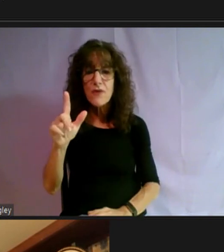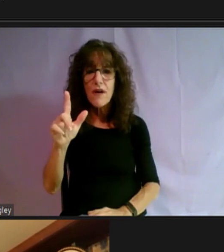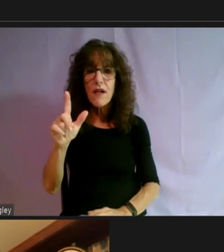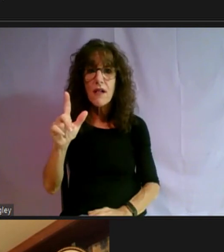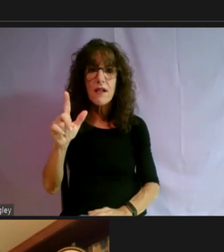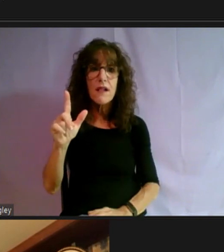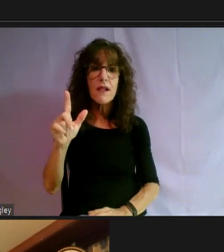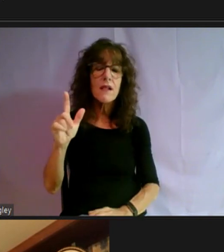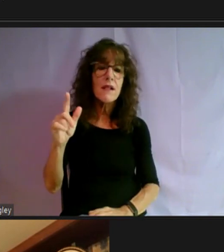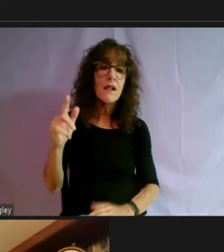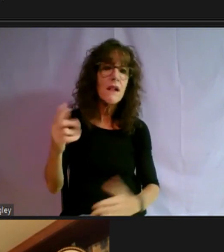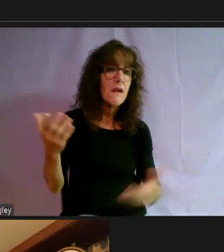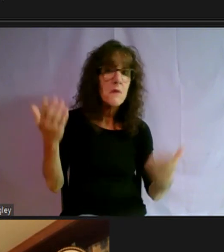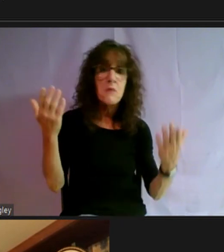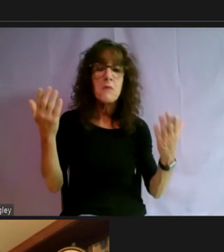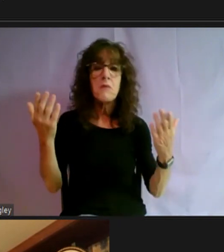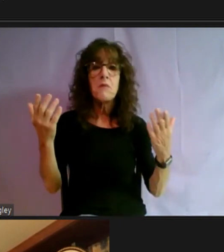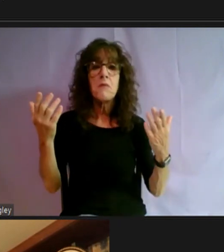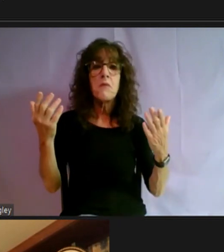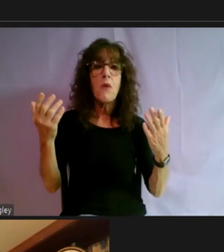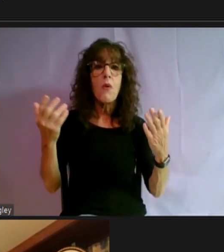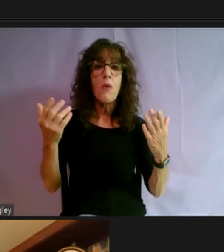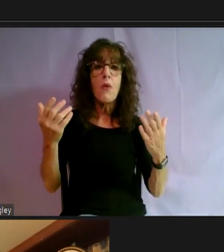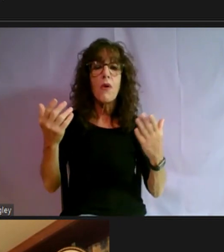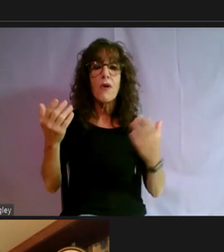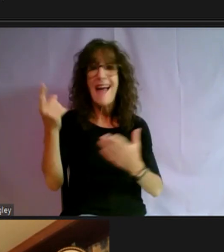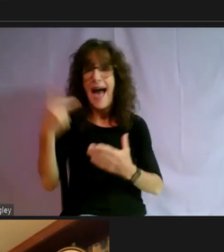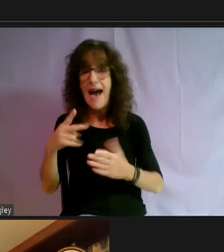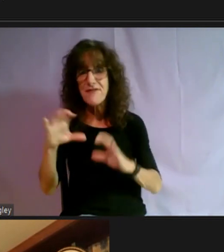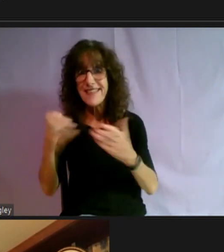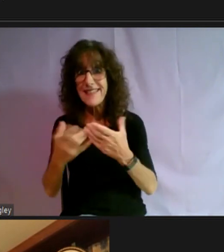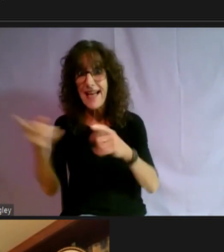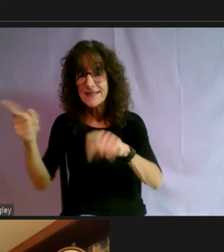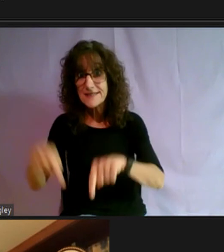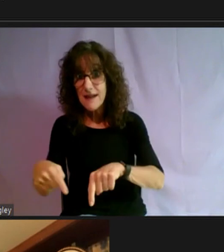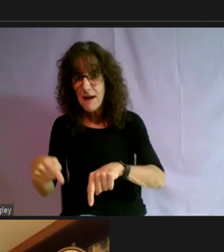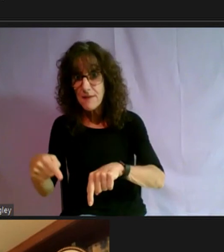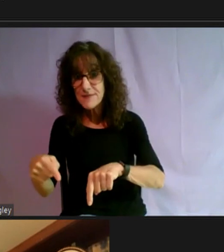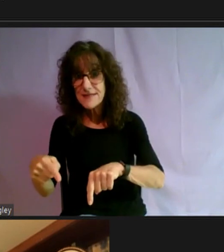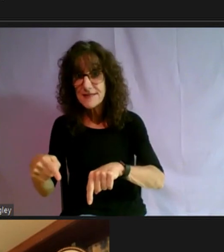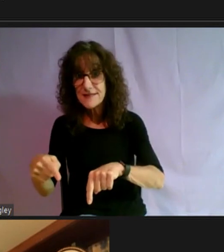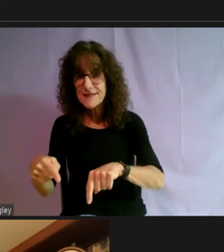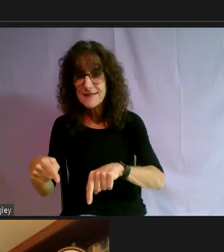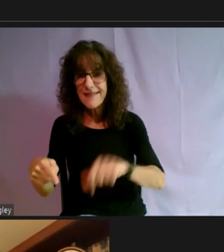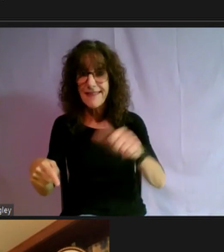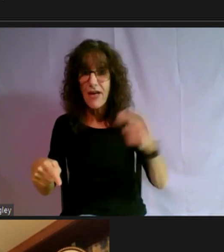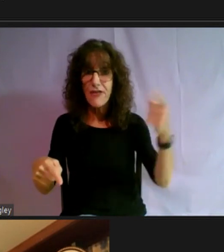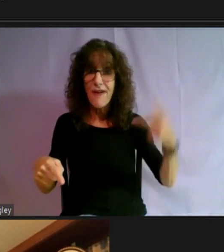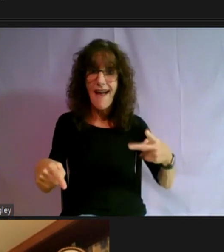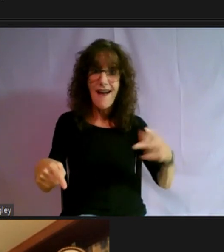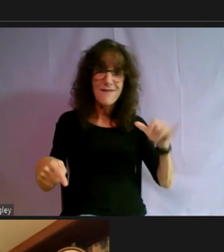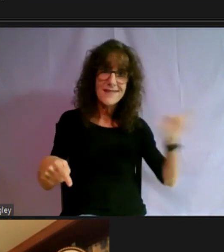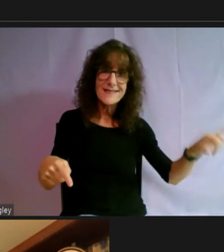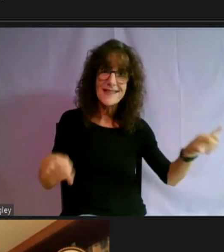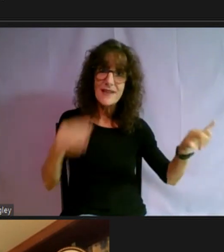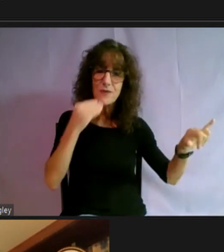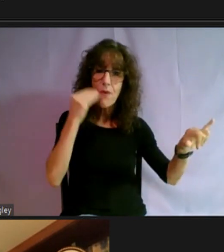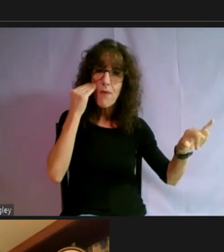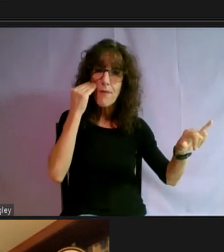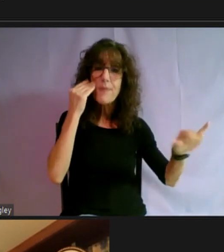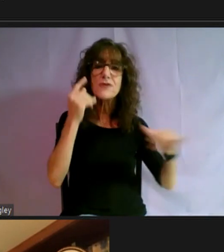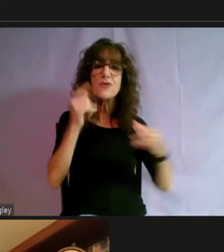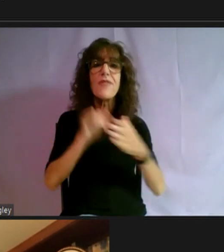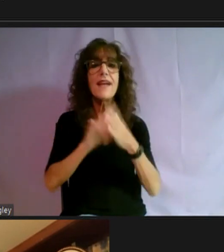or where you bring in only half of the class at a time? Those are the things that are being worked out right now to make sure that the